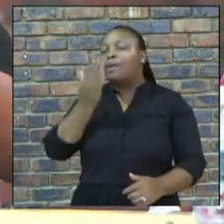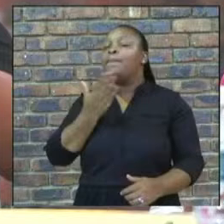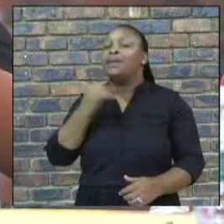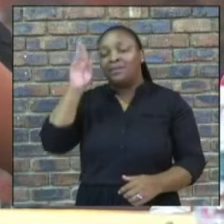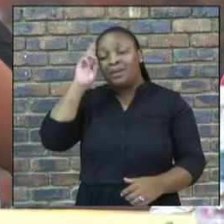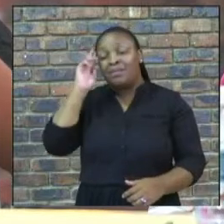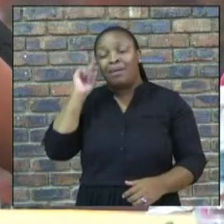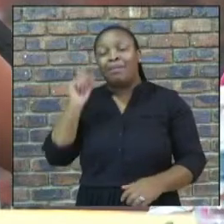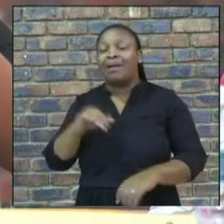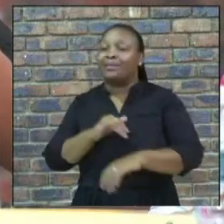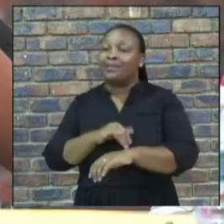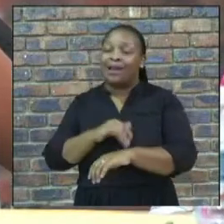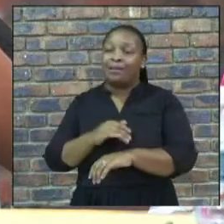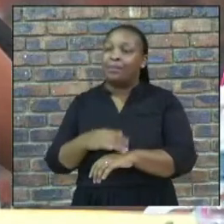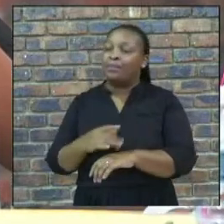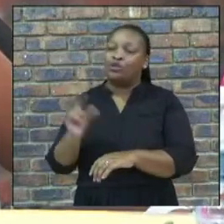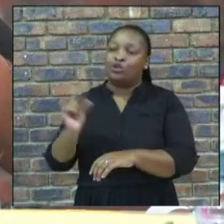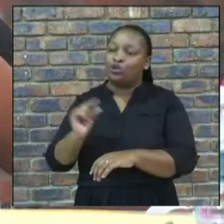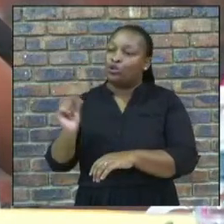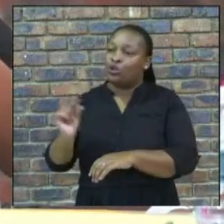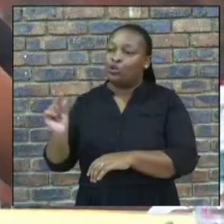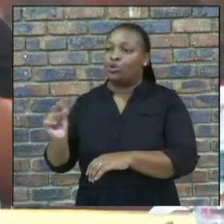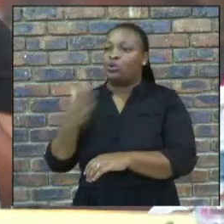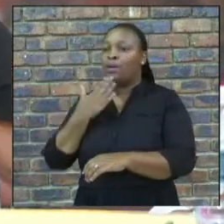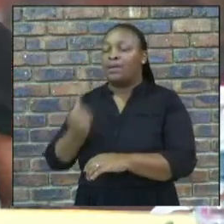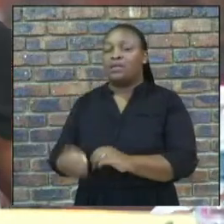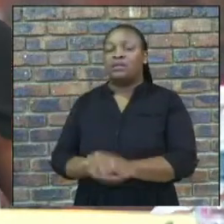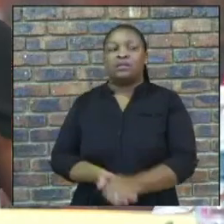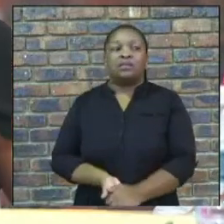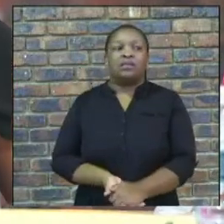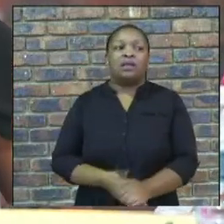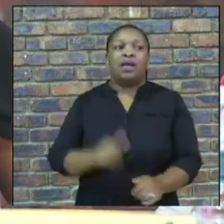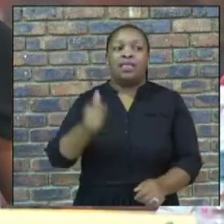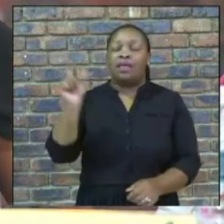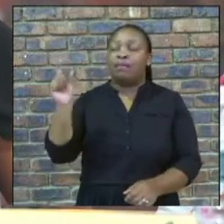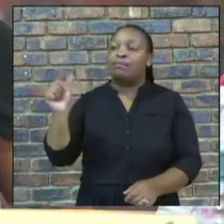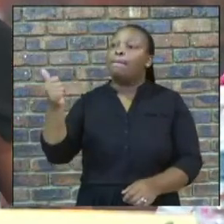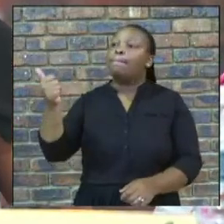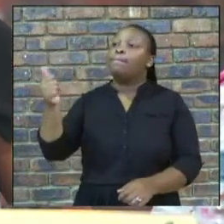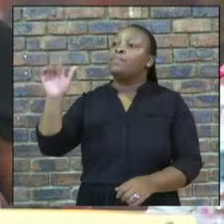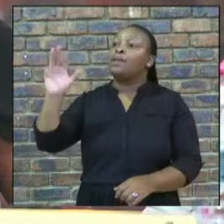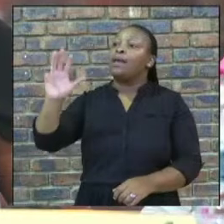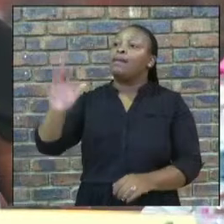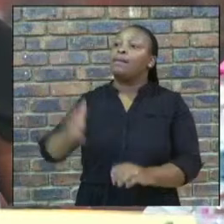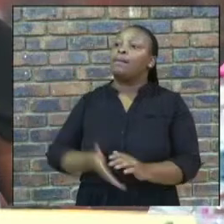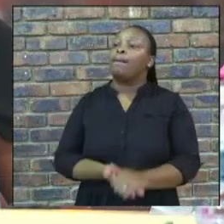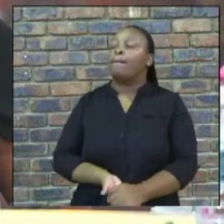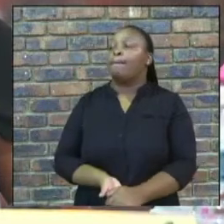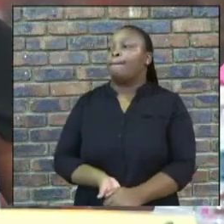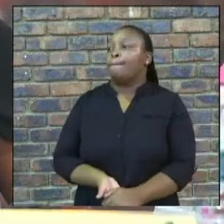that was number 8? Let's go to number 9.